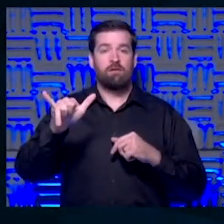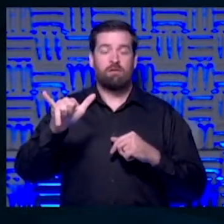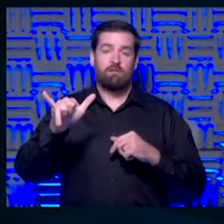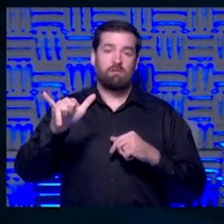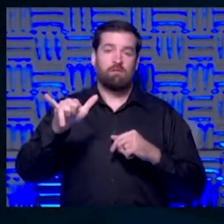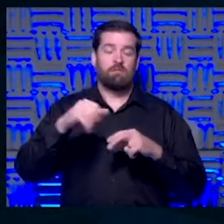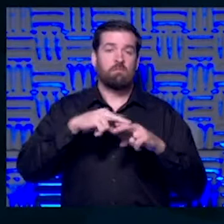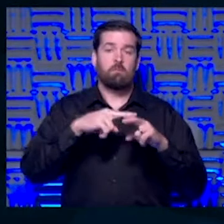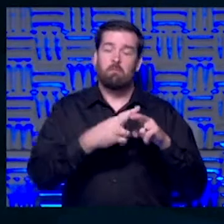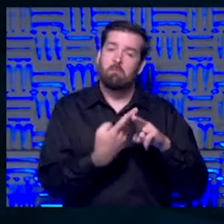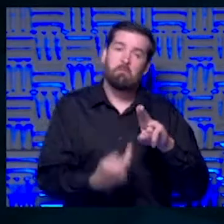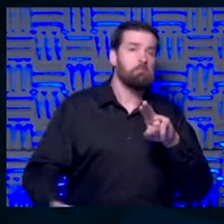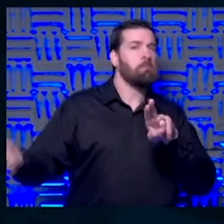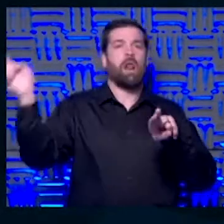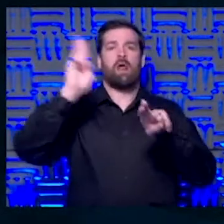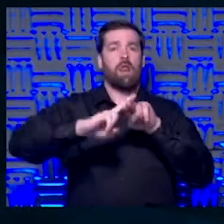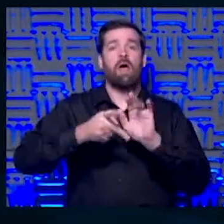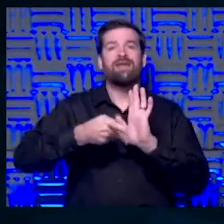health system doubled.